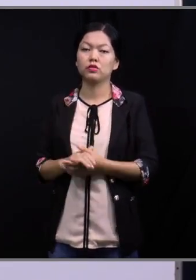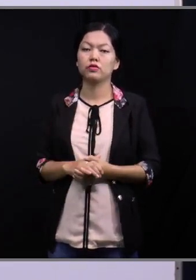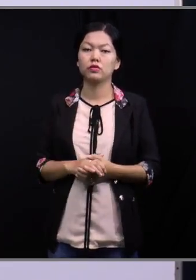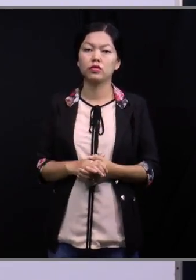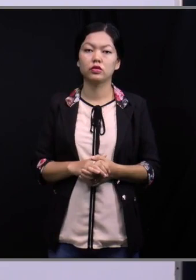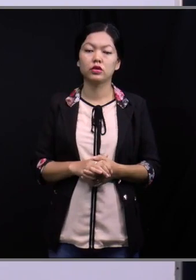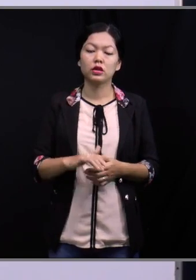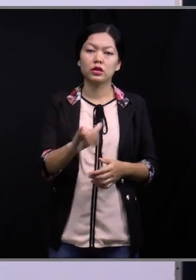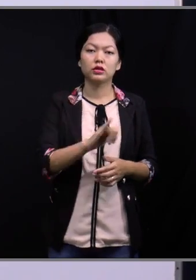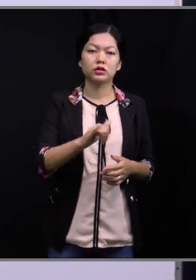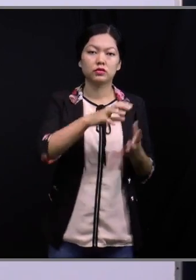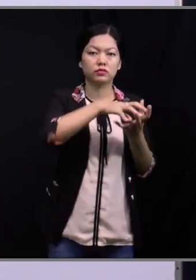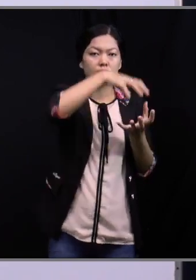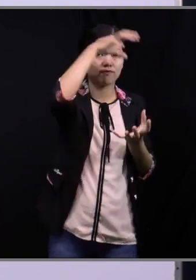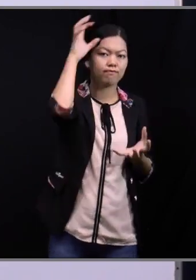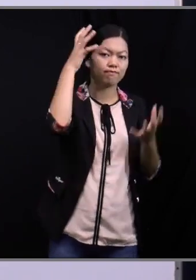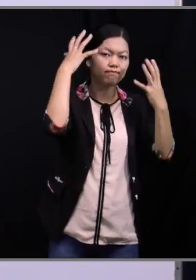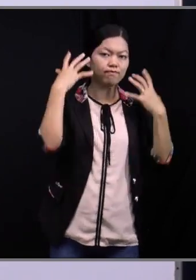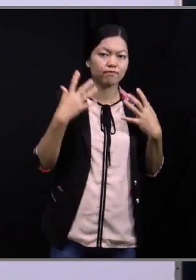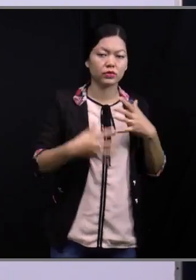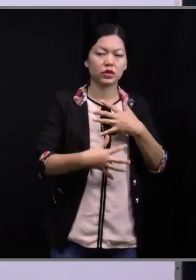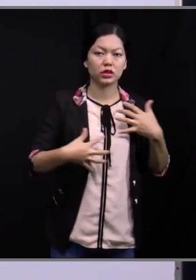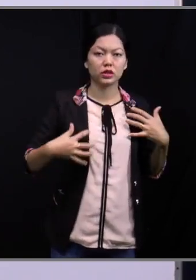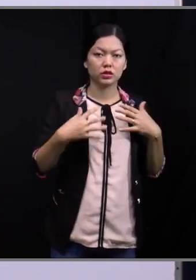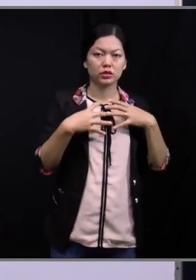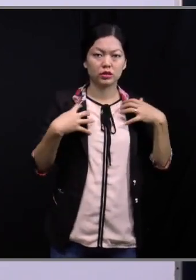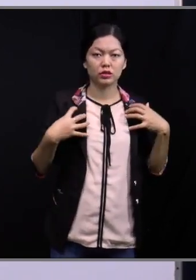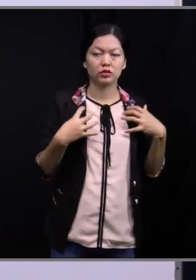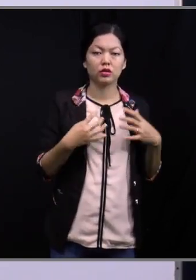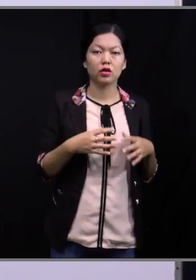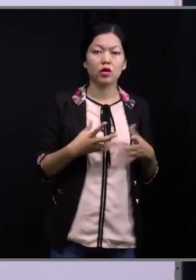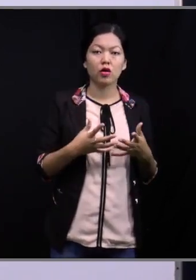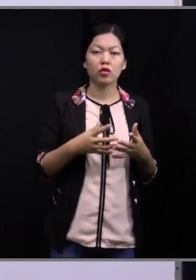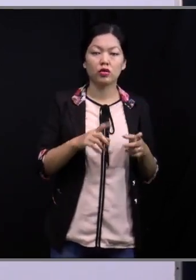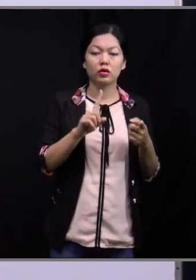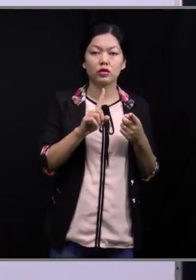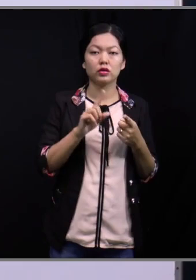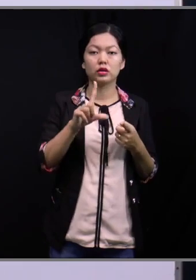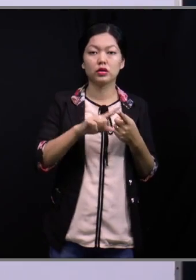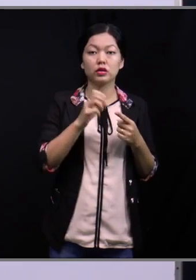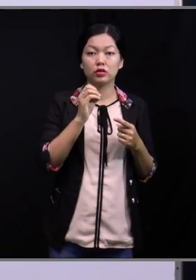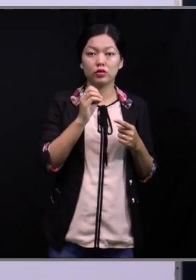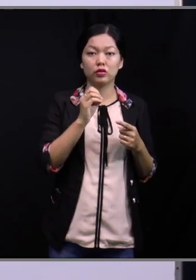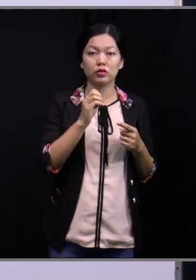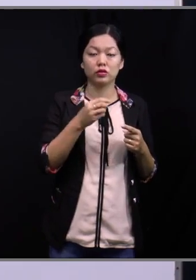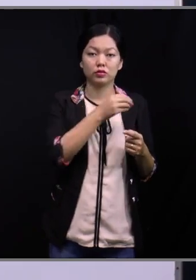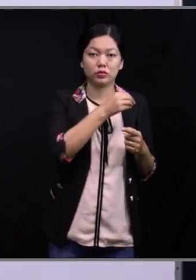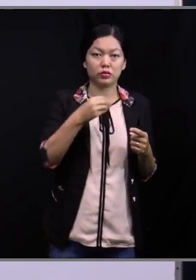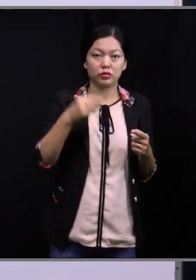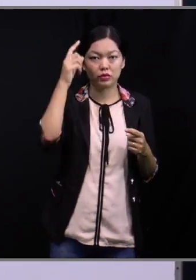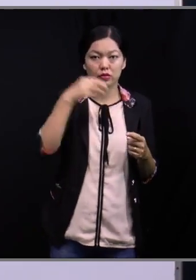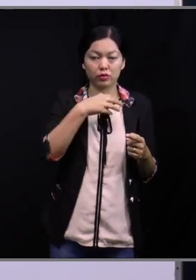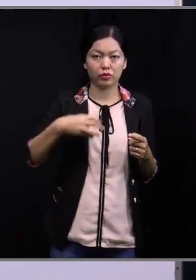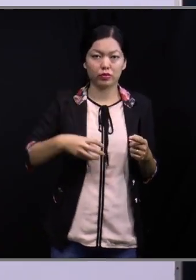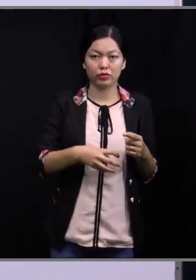a tiger and a lion, and also you can even take for example leopard, they have many similar characters. So also they have been